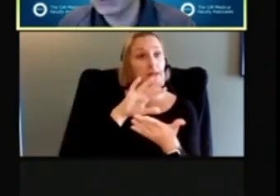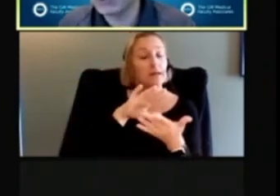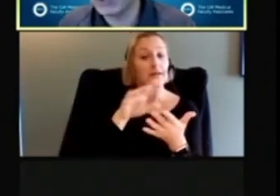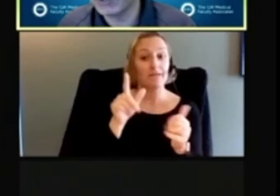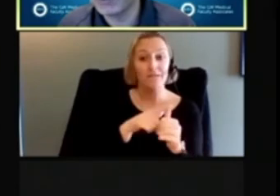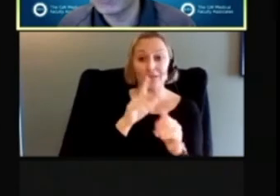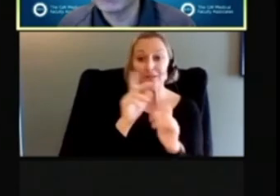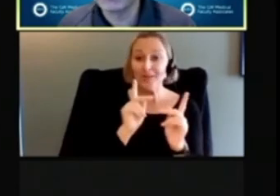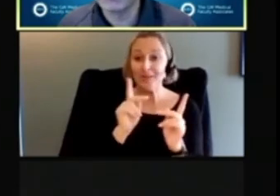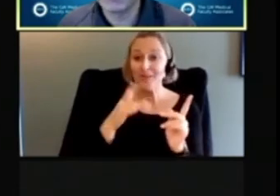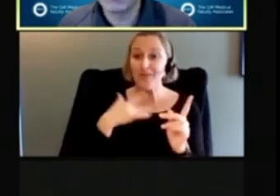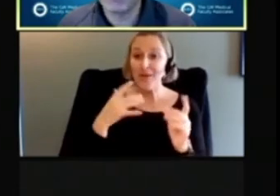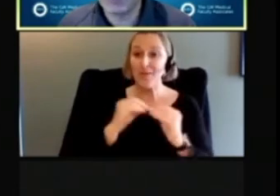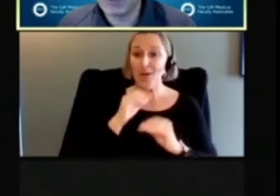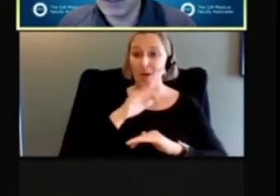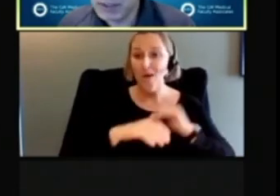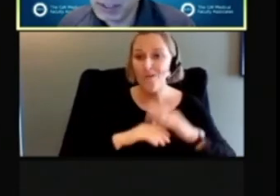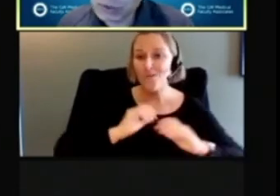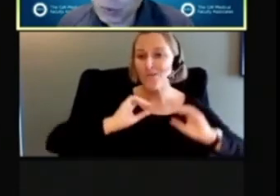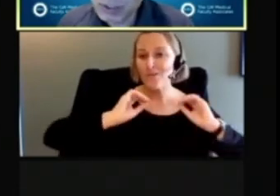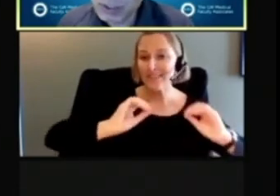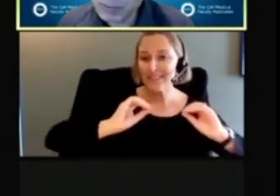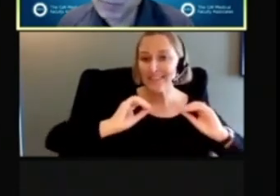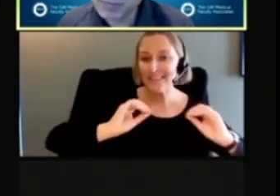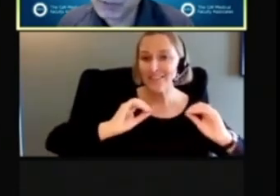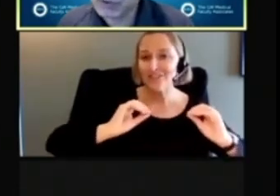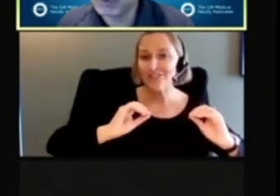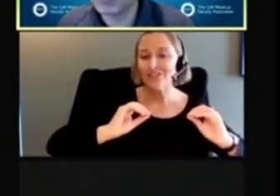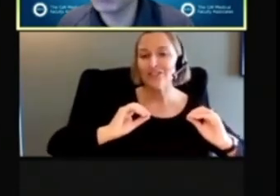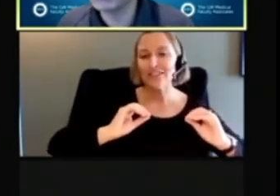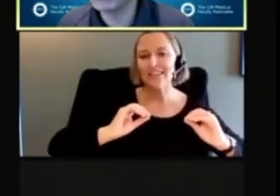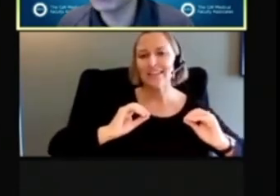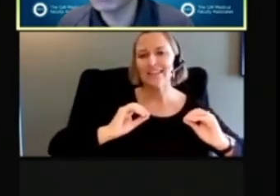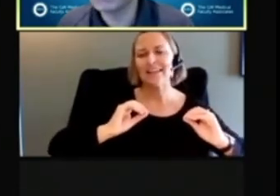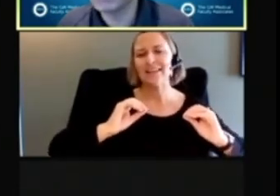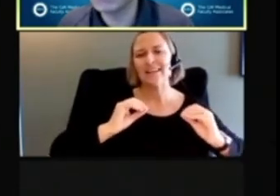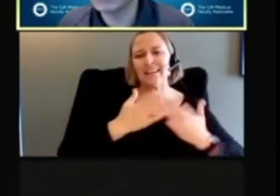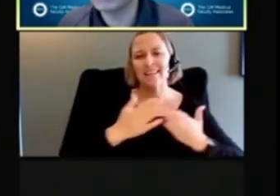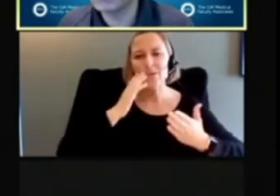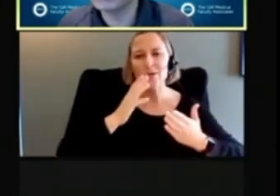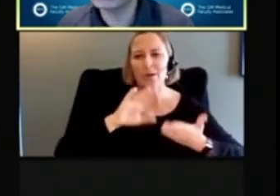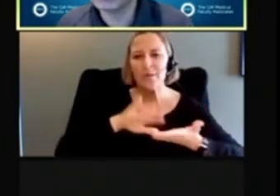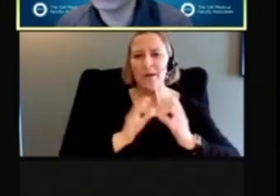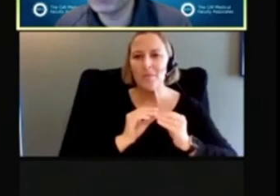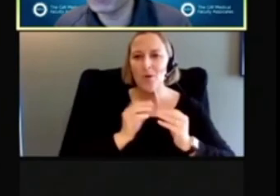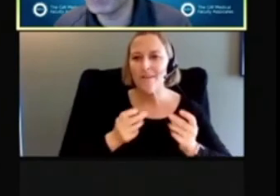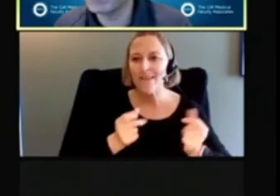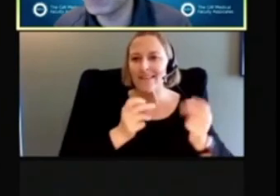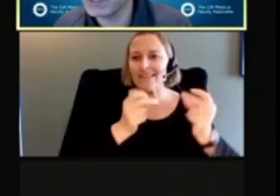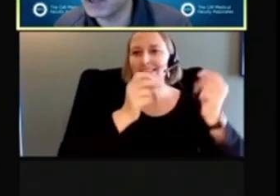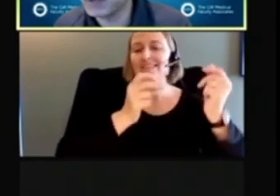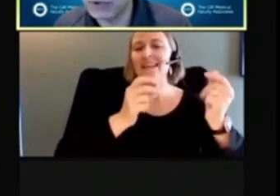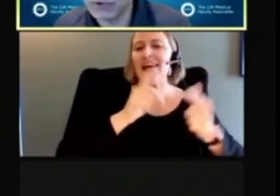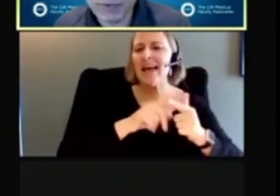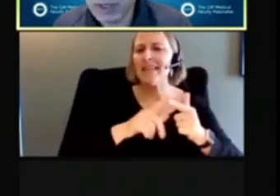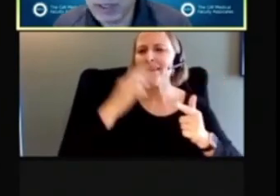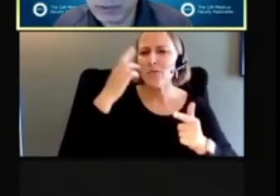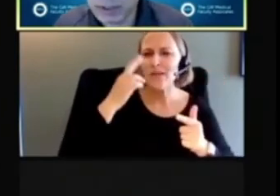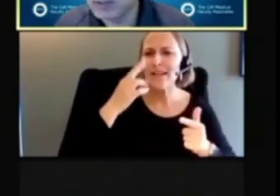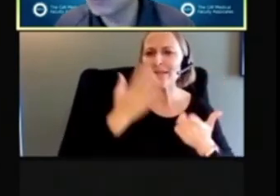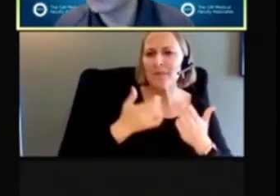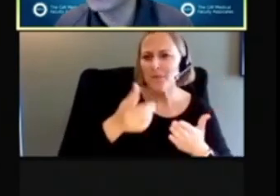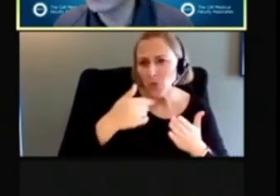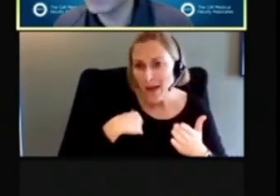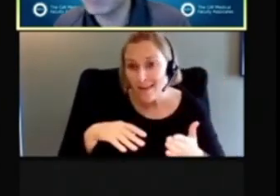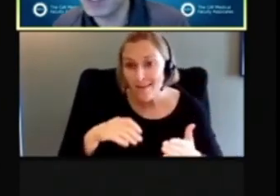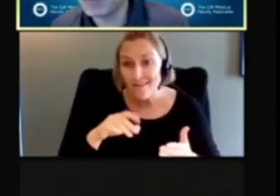comfortable with teaching. Things go a little bit faster, but we're also good at kind of handing off, oh, there's other people who might be able to help you. You have a